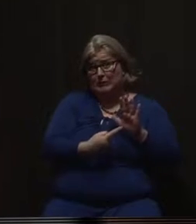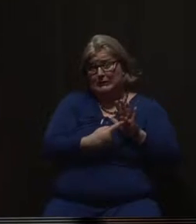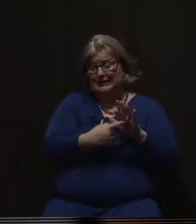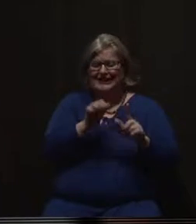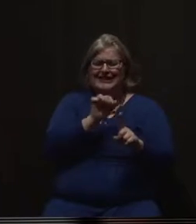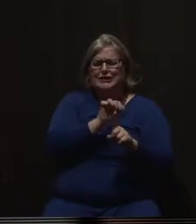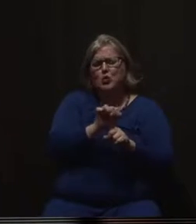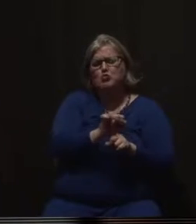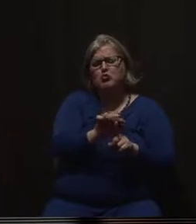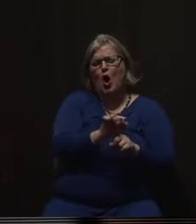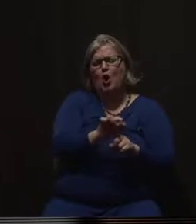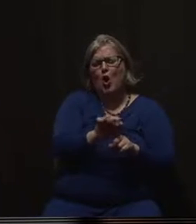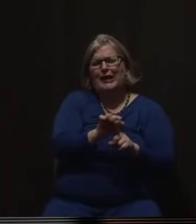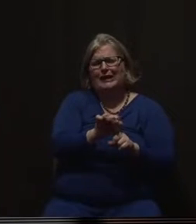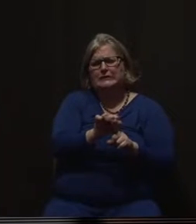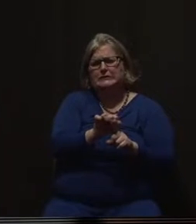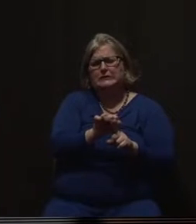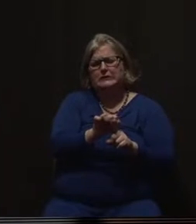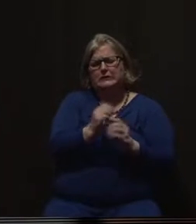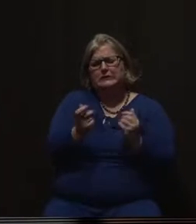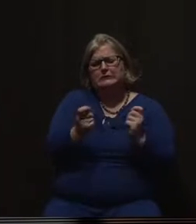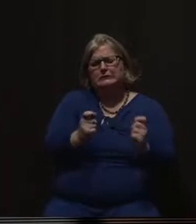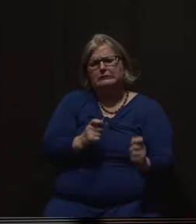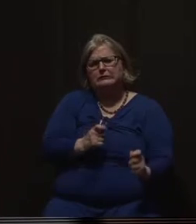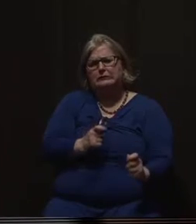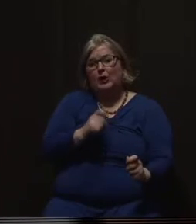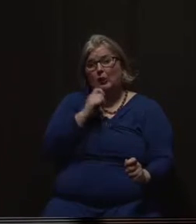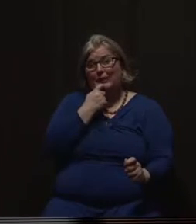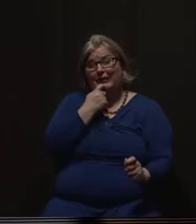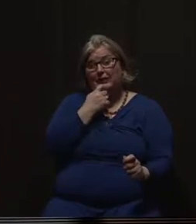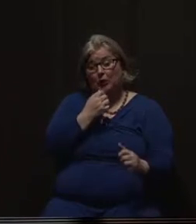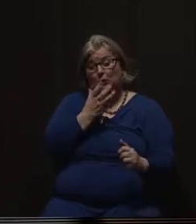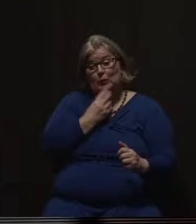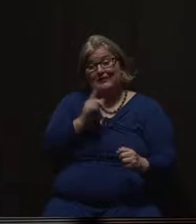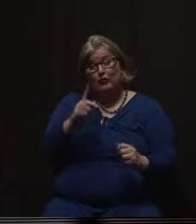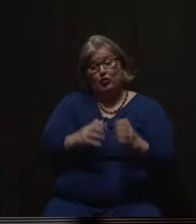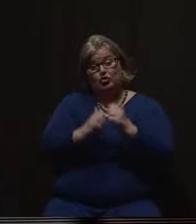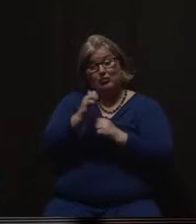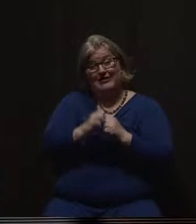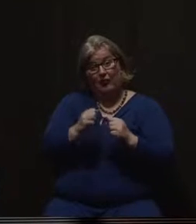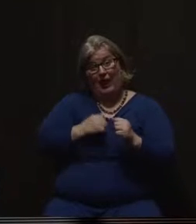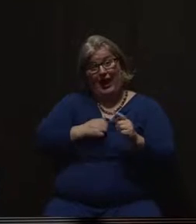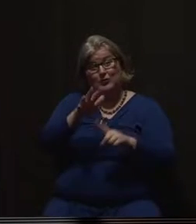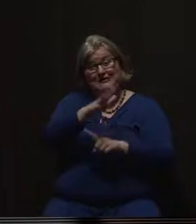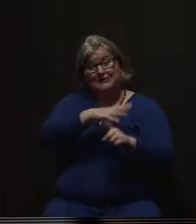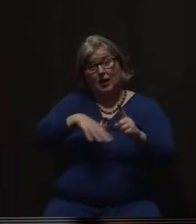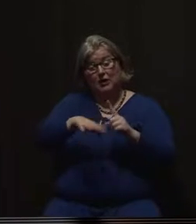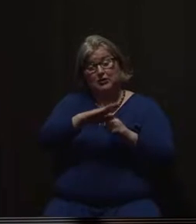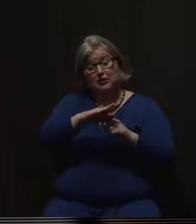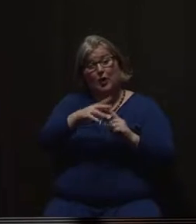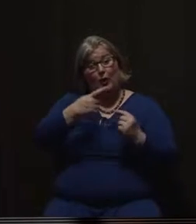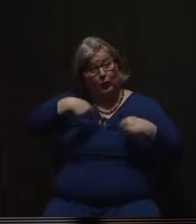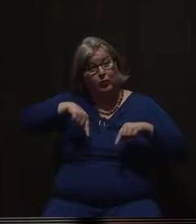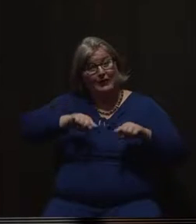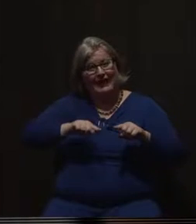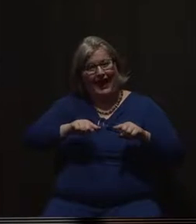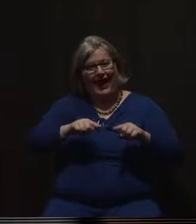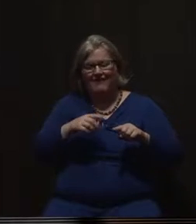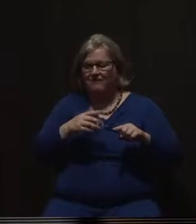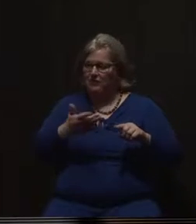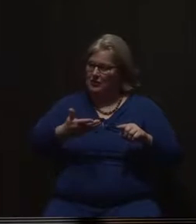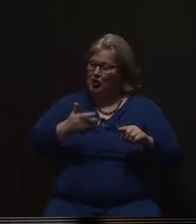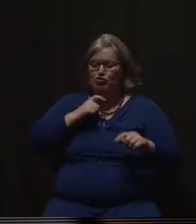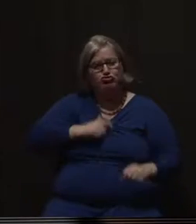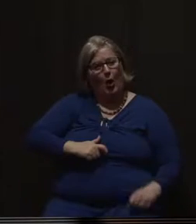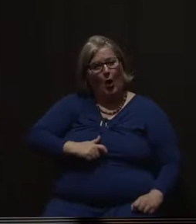and incredibly important as to structure society, because we all have our roles. So men are the active ones.